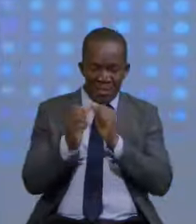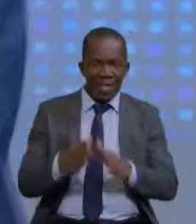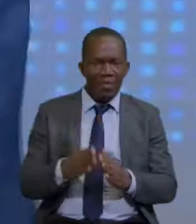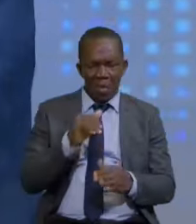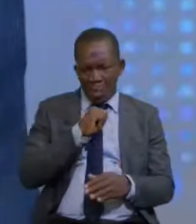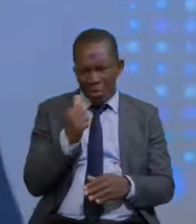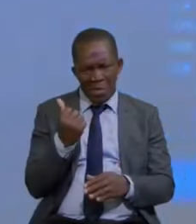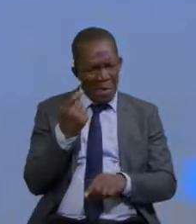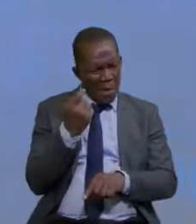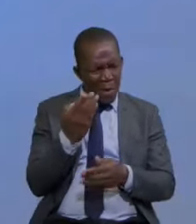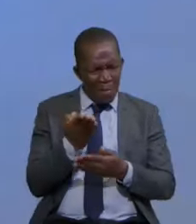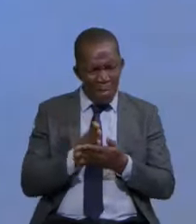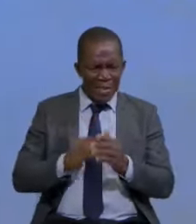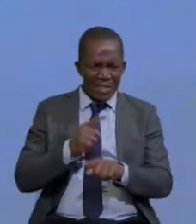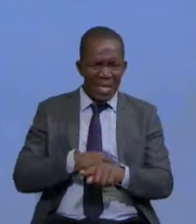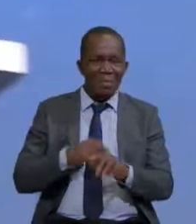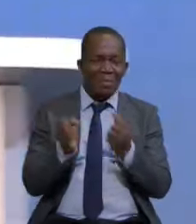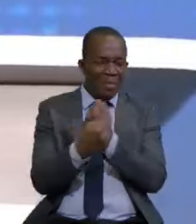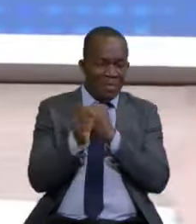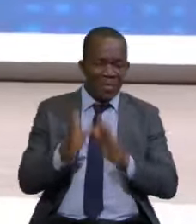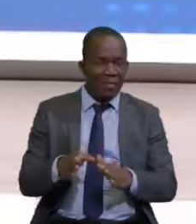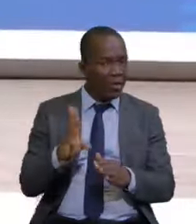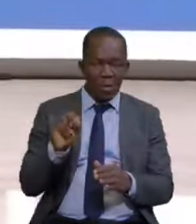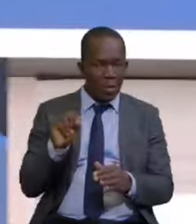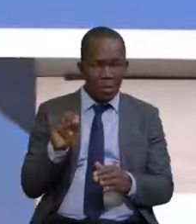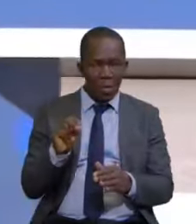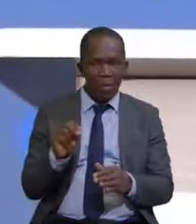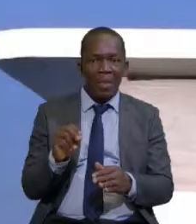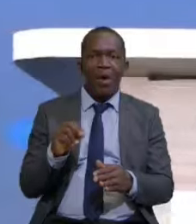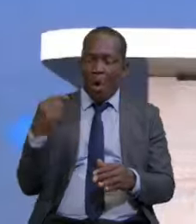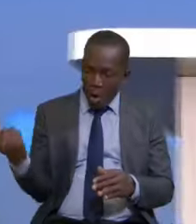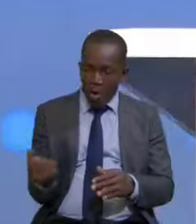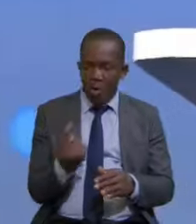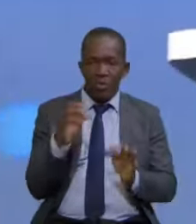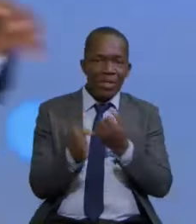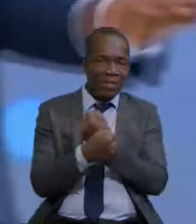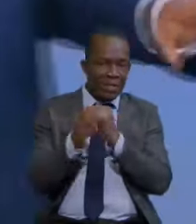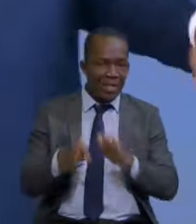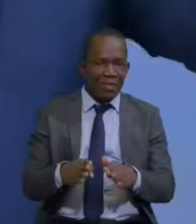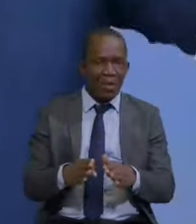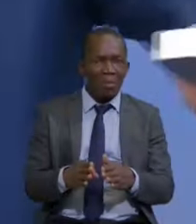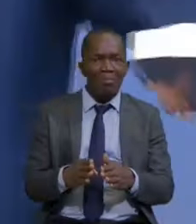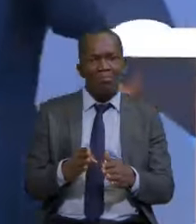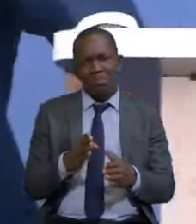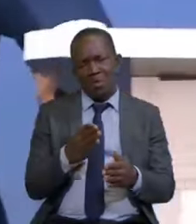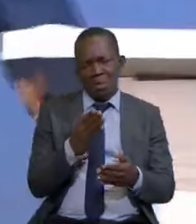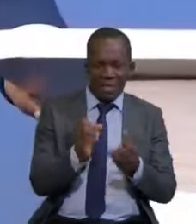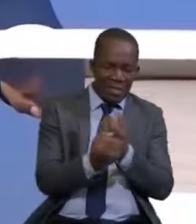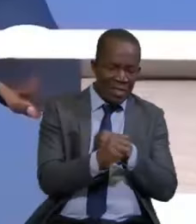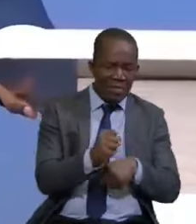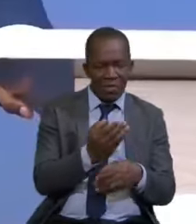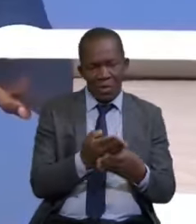not in some cases he'll be able, other cases he may not be able, is the